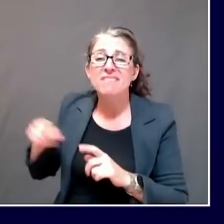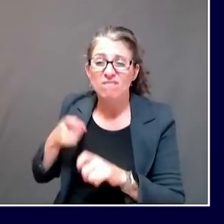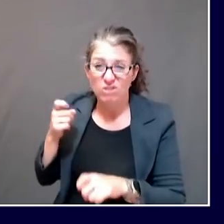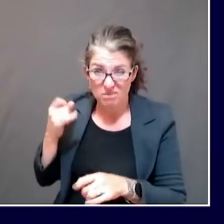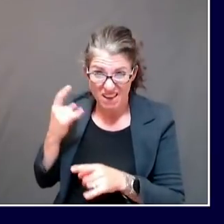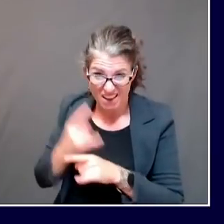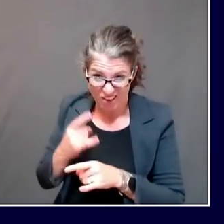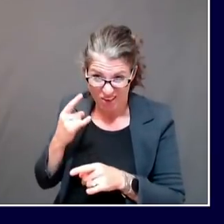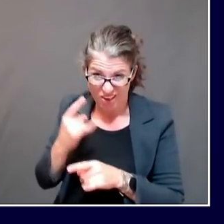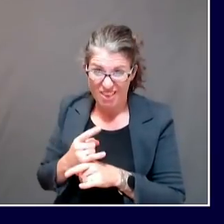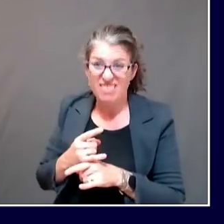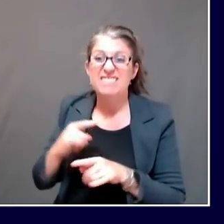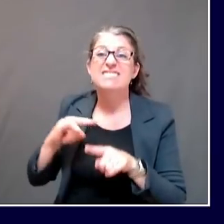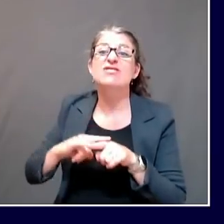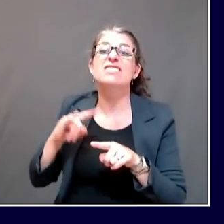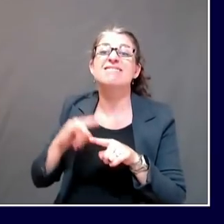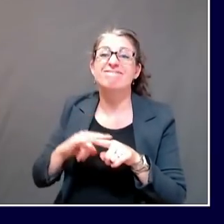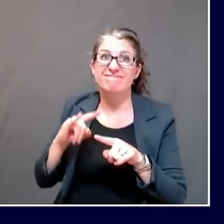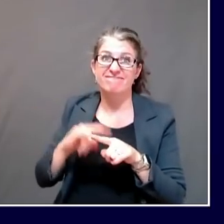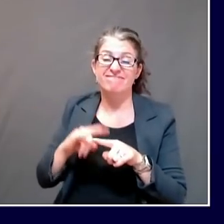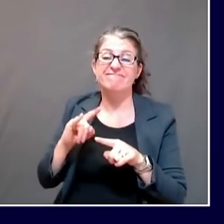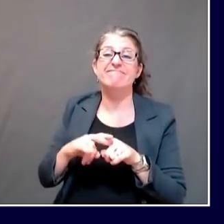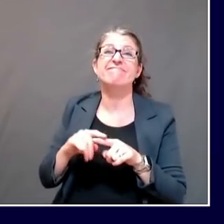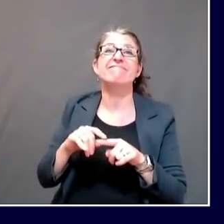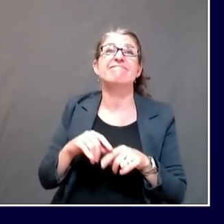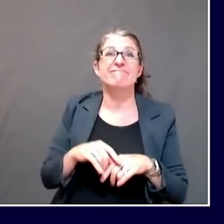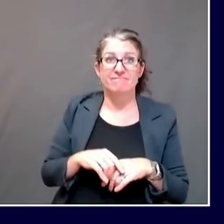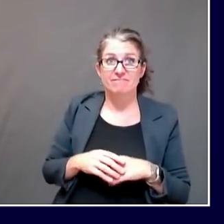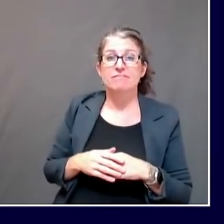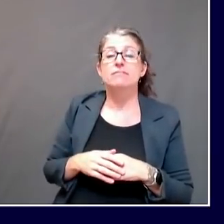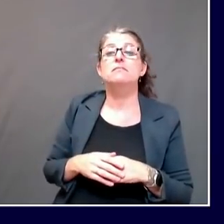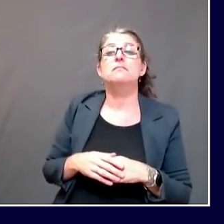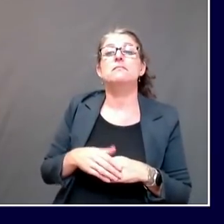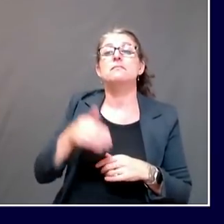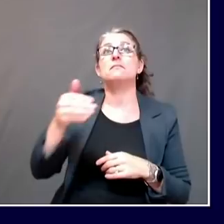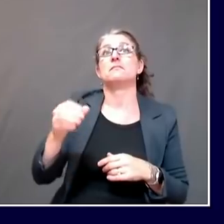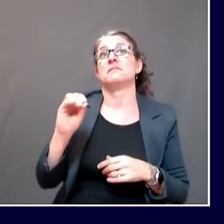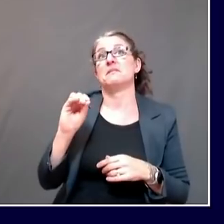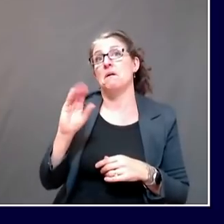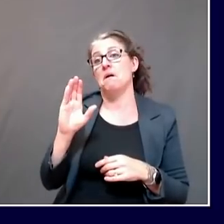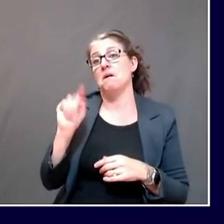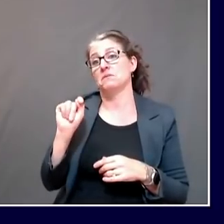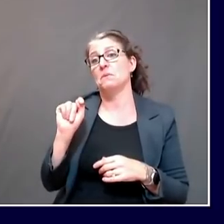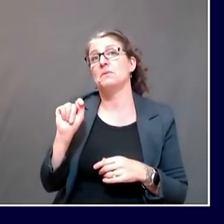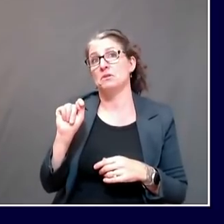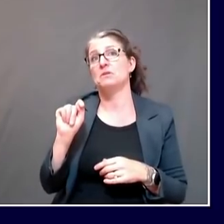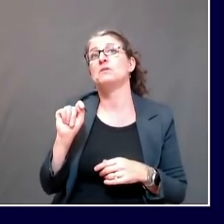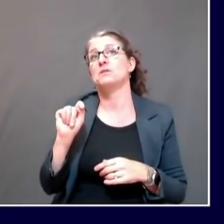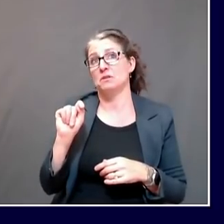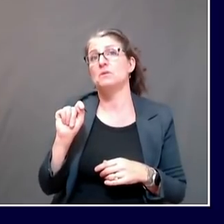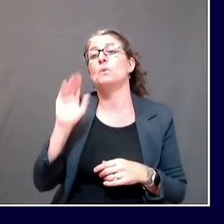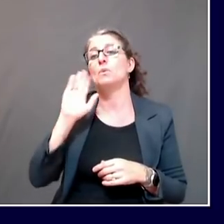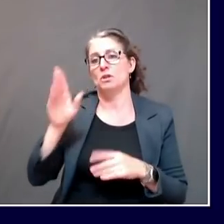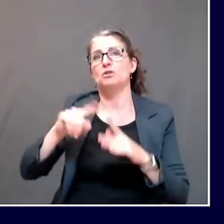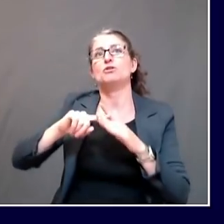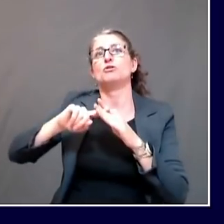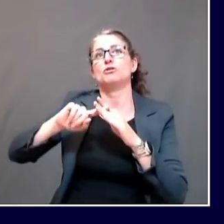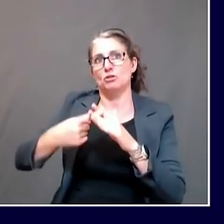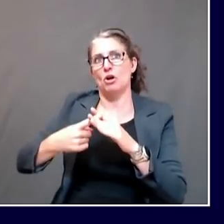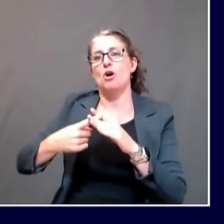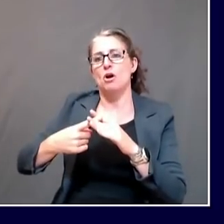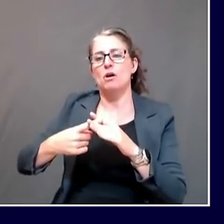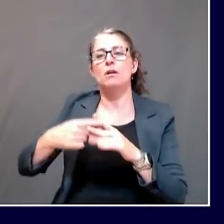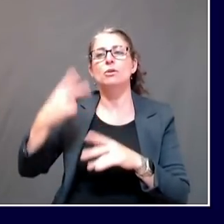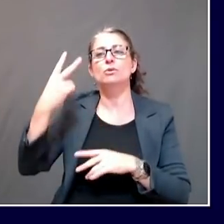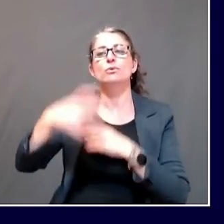be getting estimates from the departments concerning the next biennial budget, and working on the full 2-year budget coming